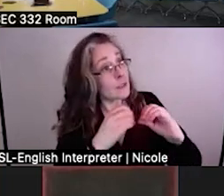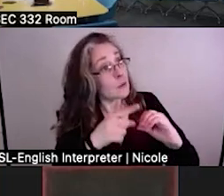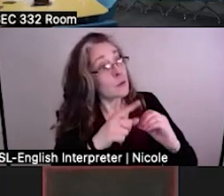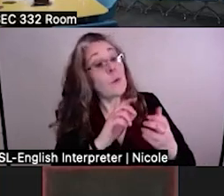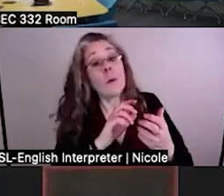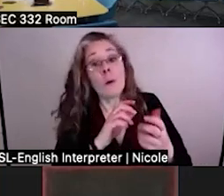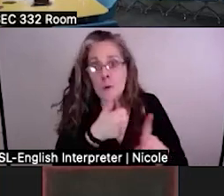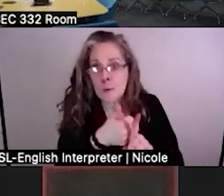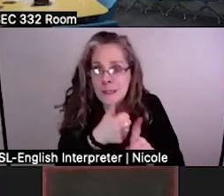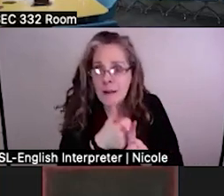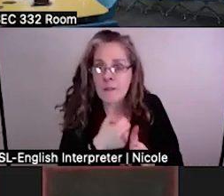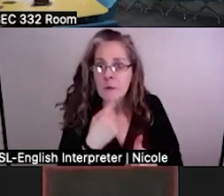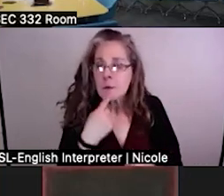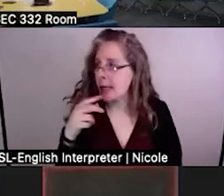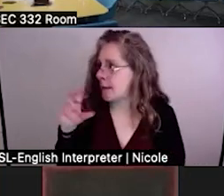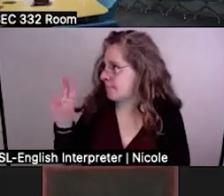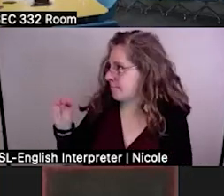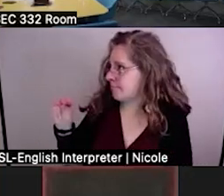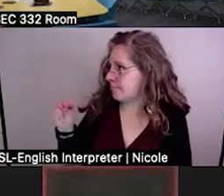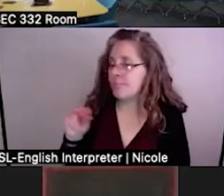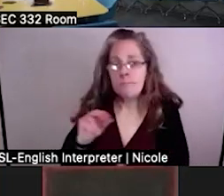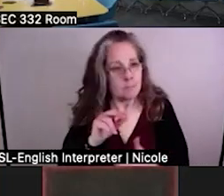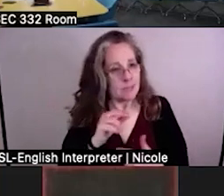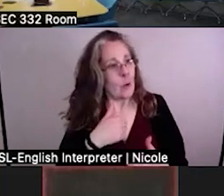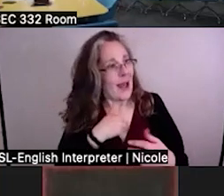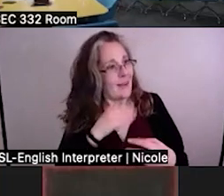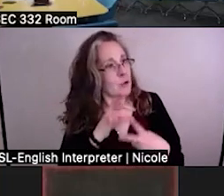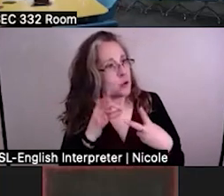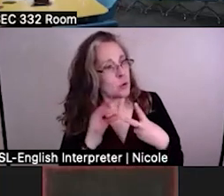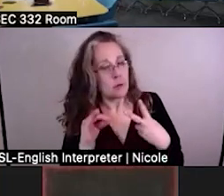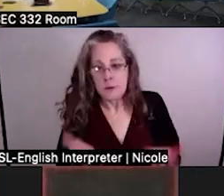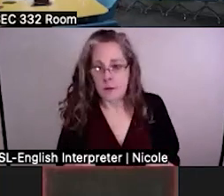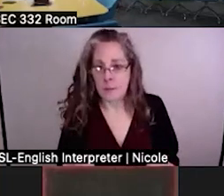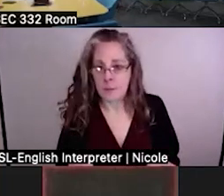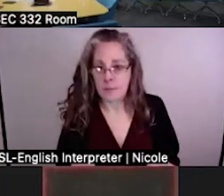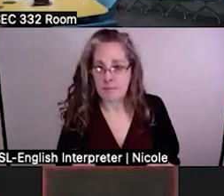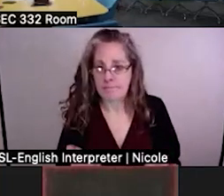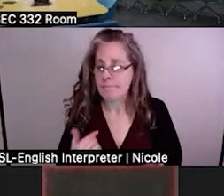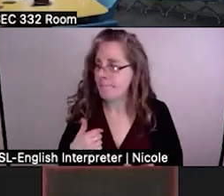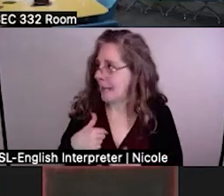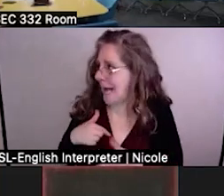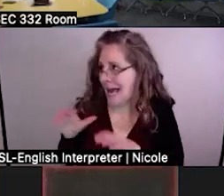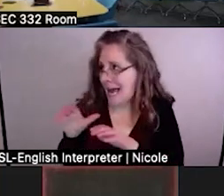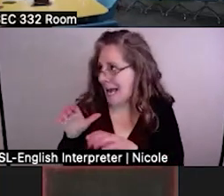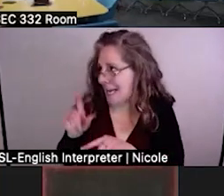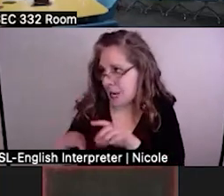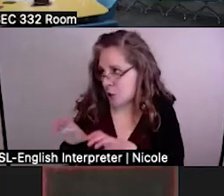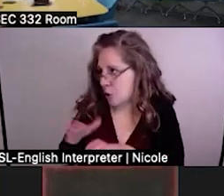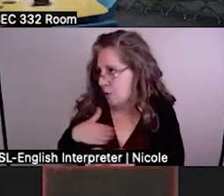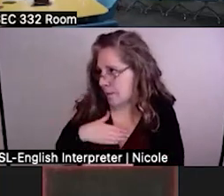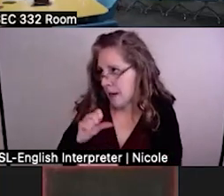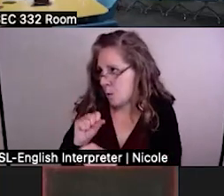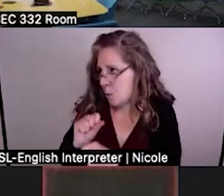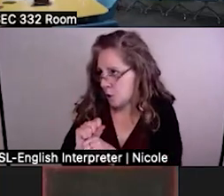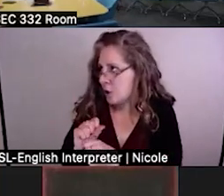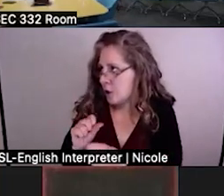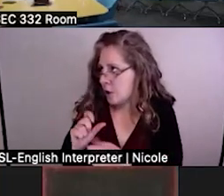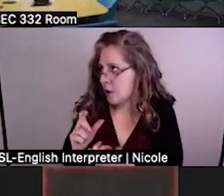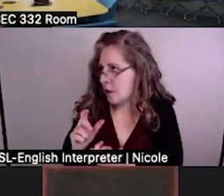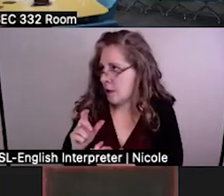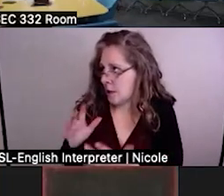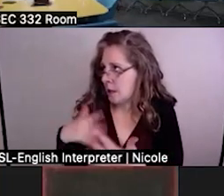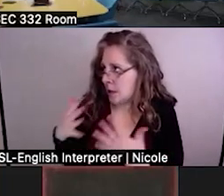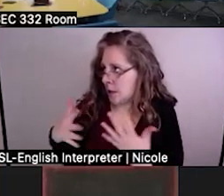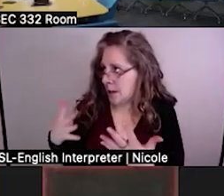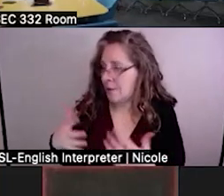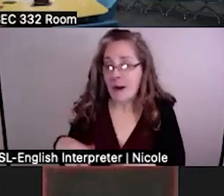choices, and ultimately say, I can't show my work because it's actually in my head. And that's so to be able